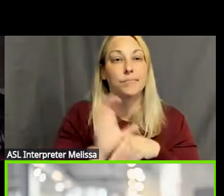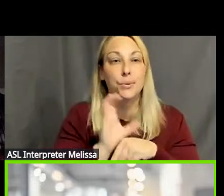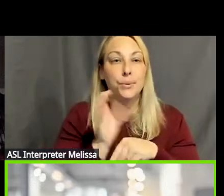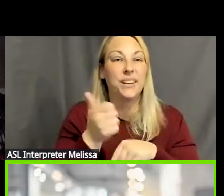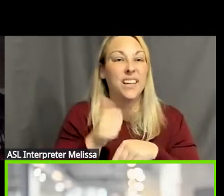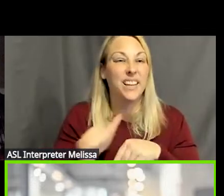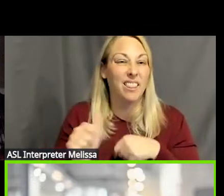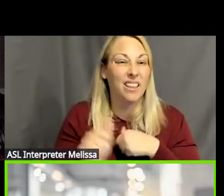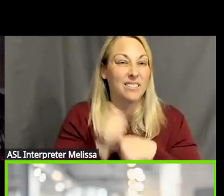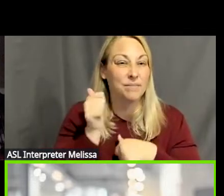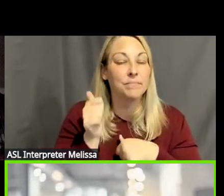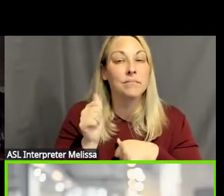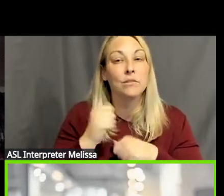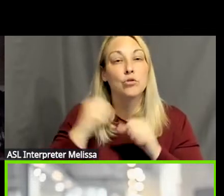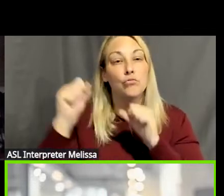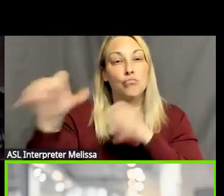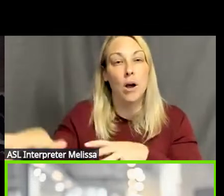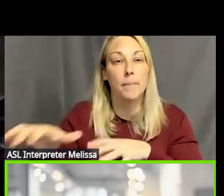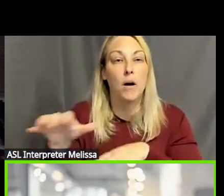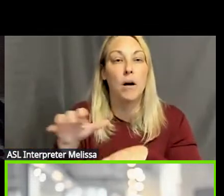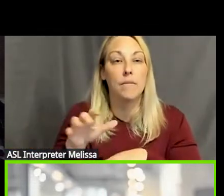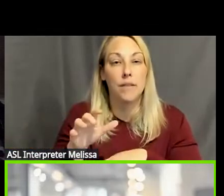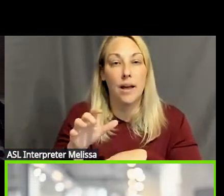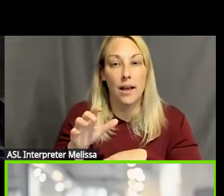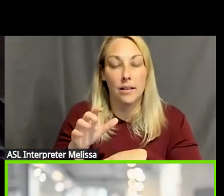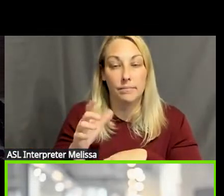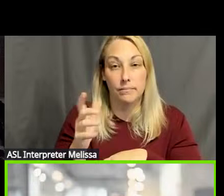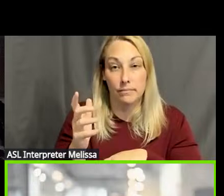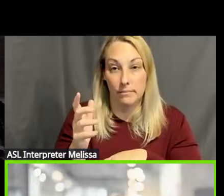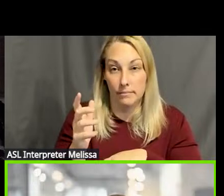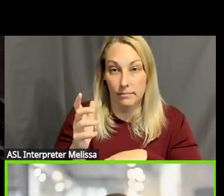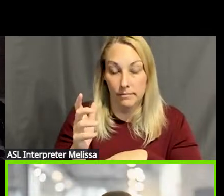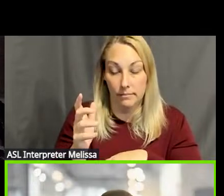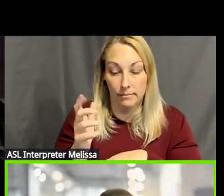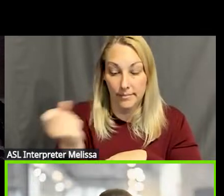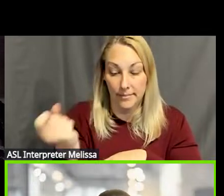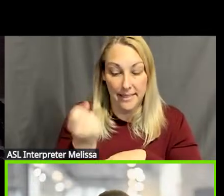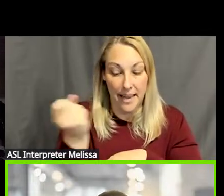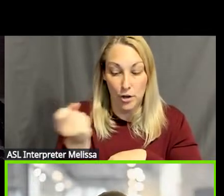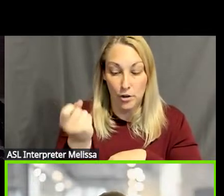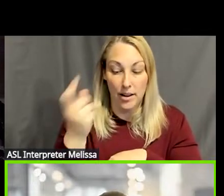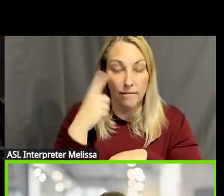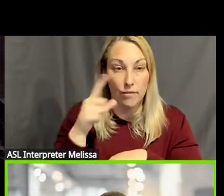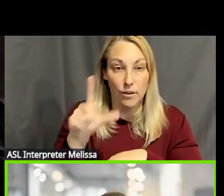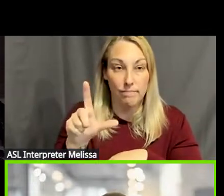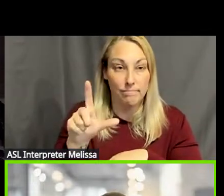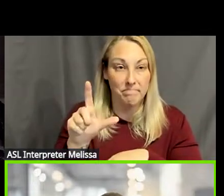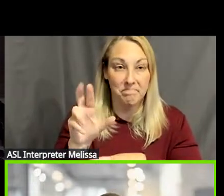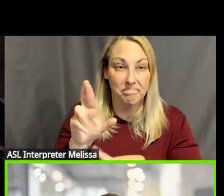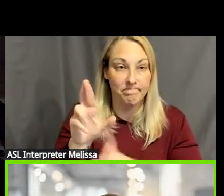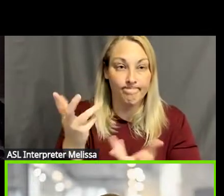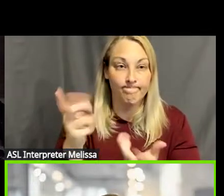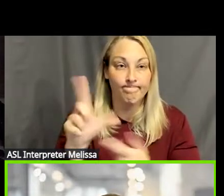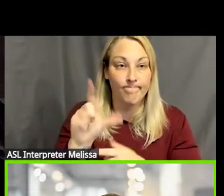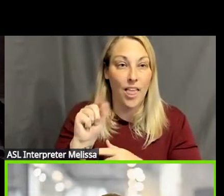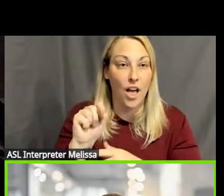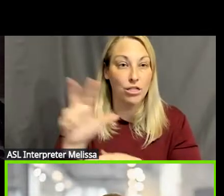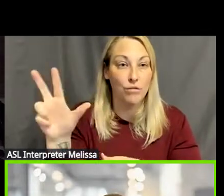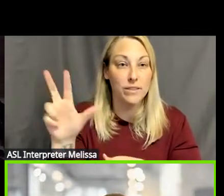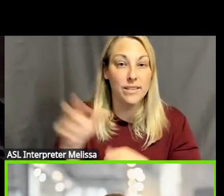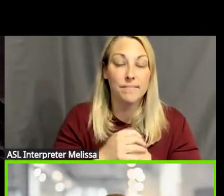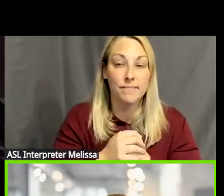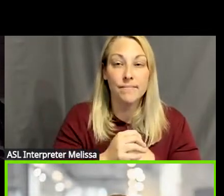to 2 p.m. at RFK Lot 3. And lastly, from our office, we're holding our very